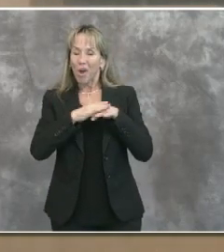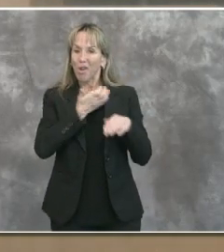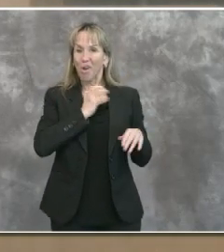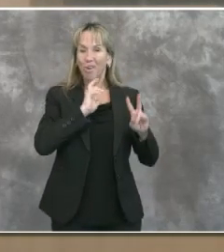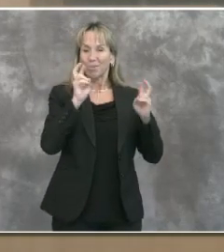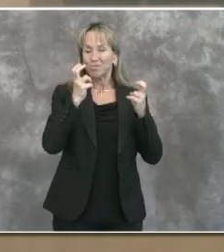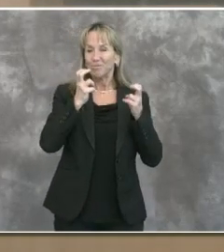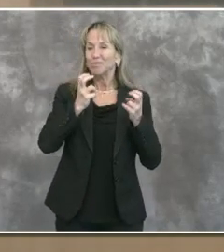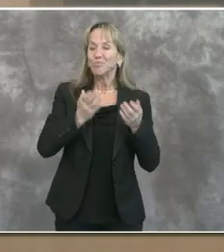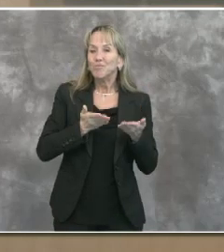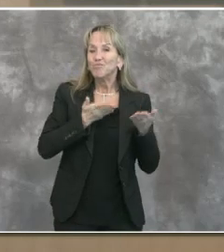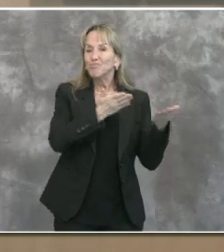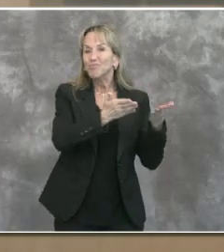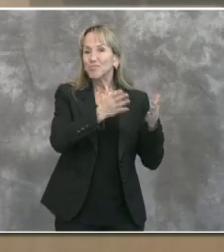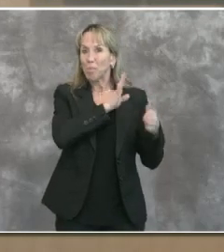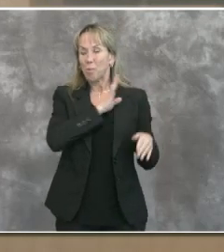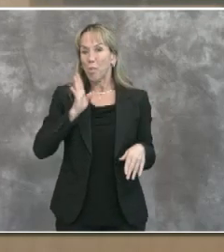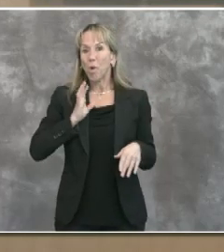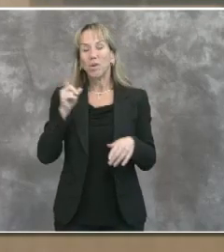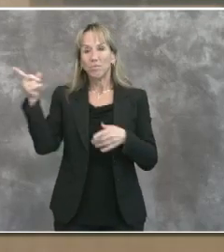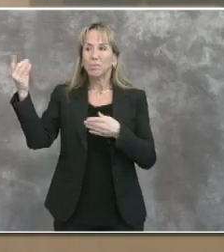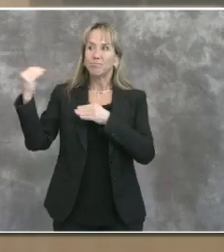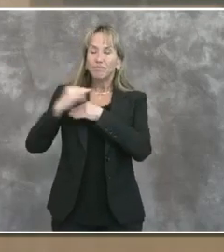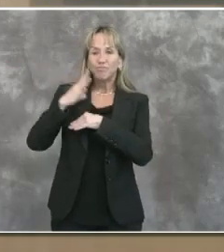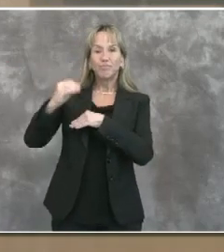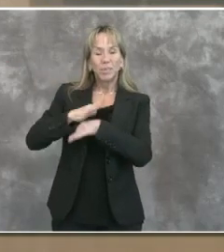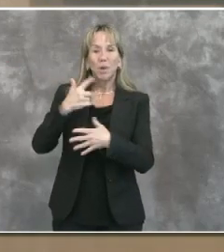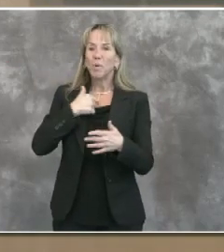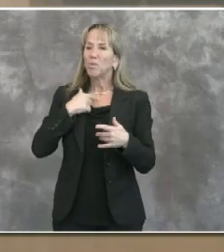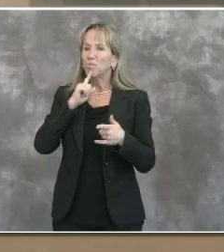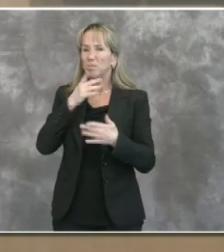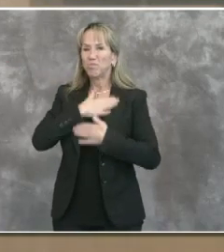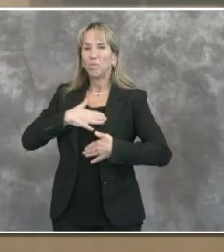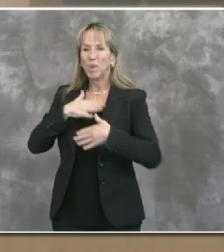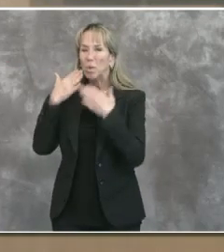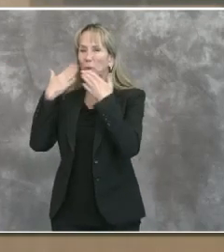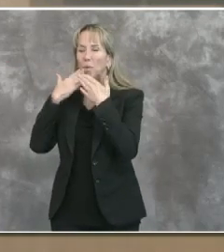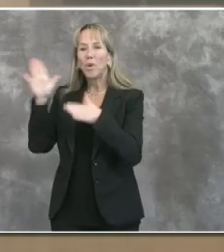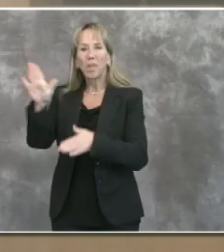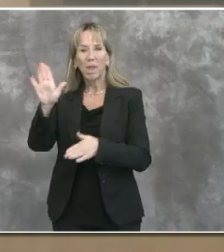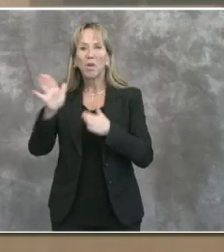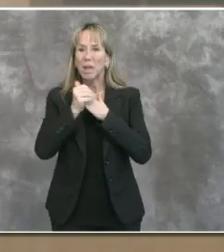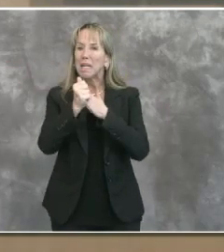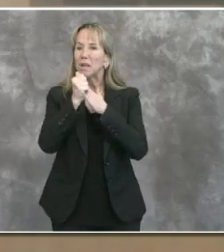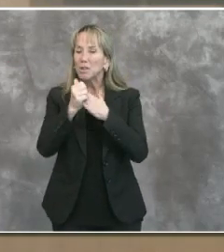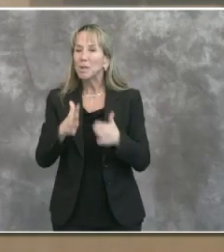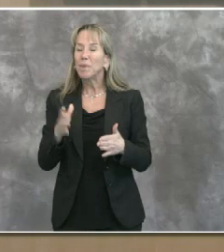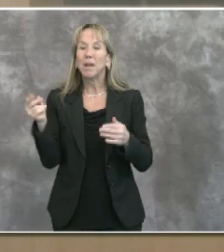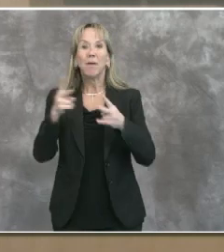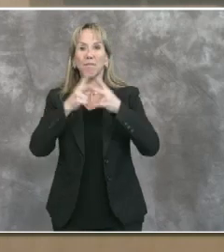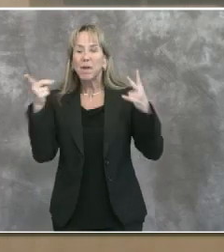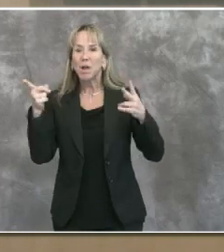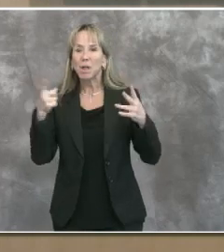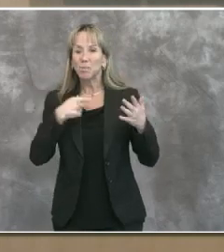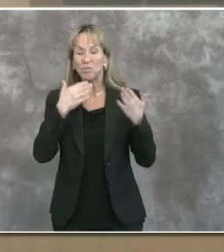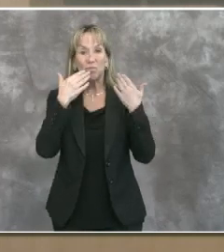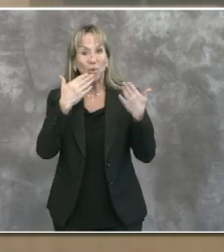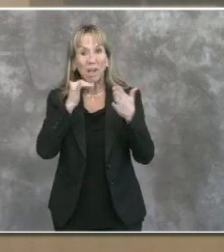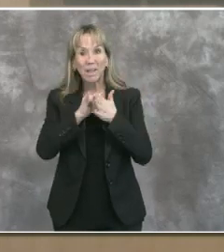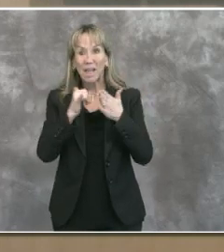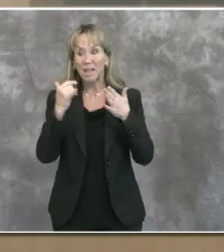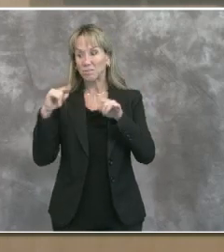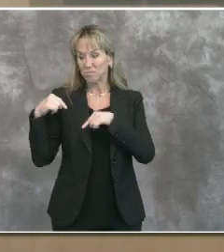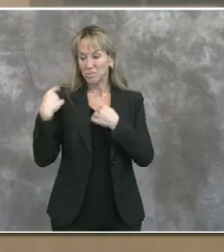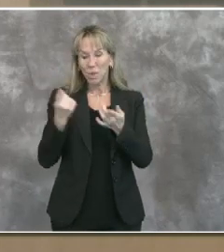day before this crisis and throughout. So we really appreciate your leadership and really appreciate the very proactive and aggressive work that's